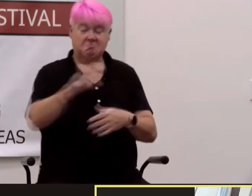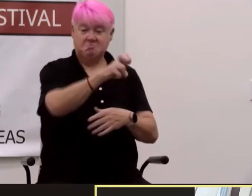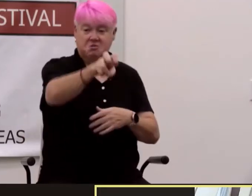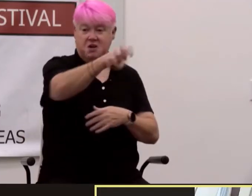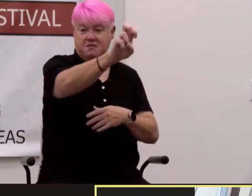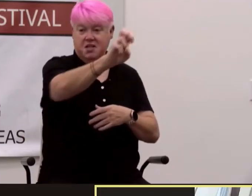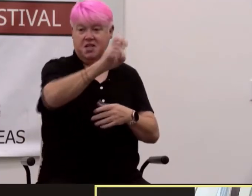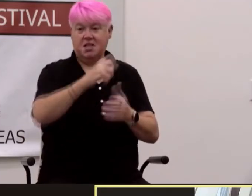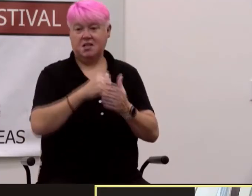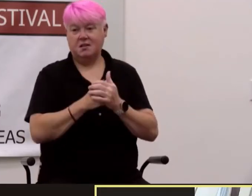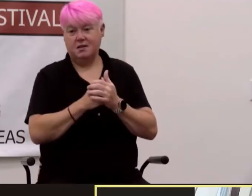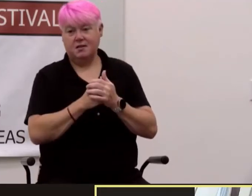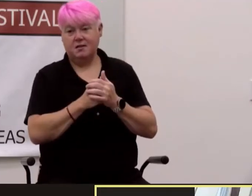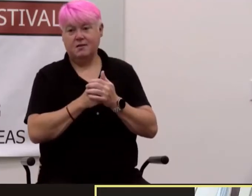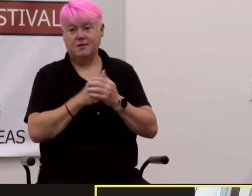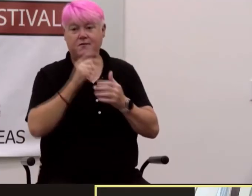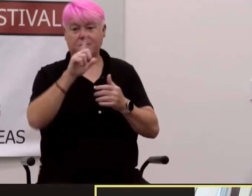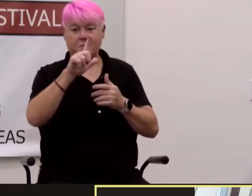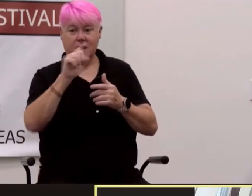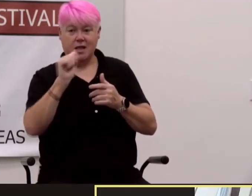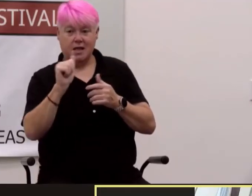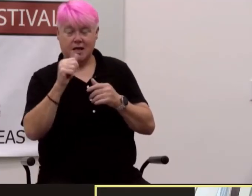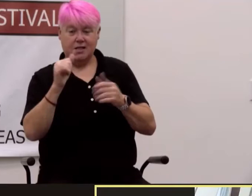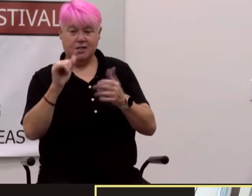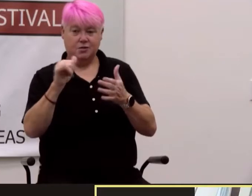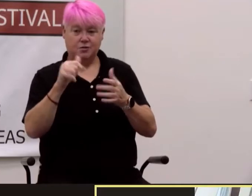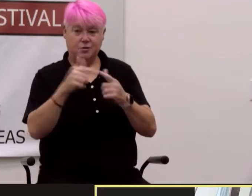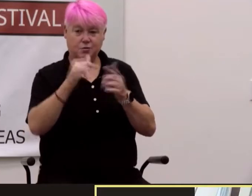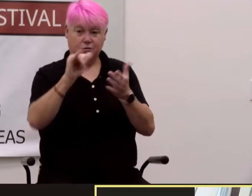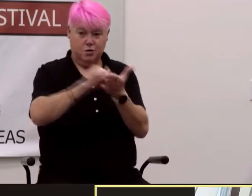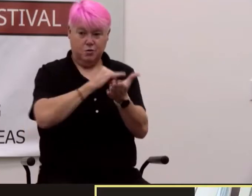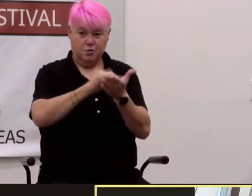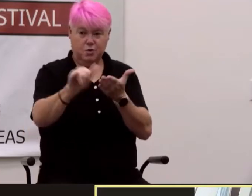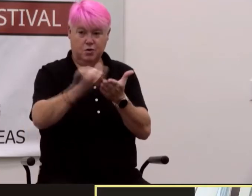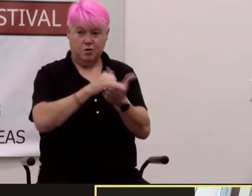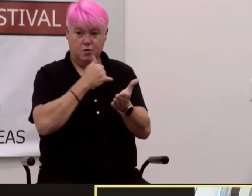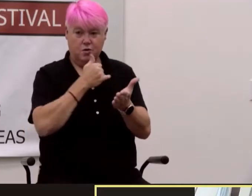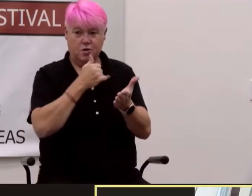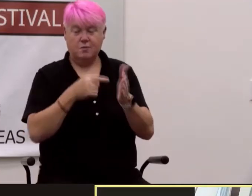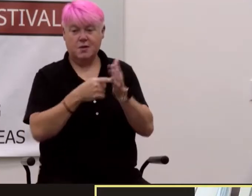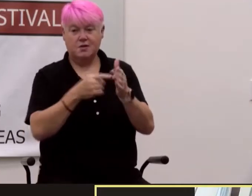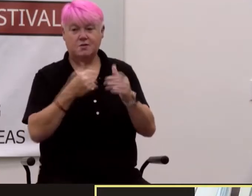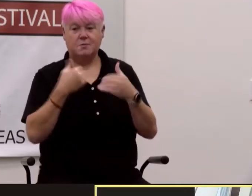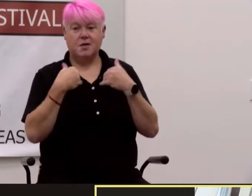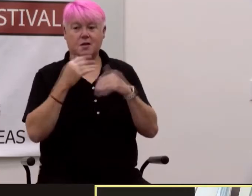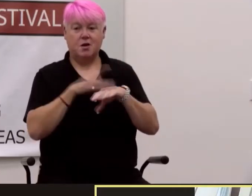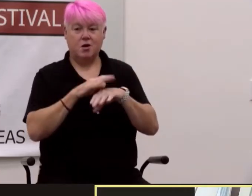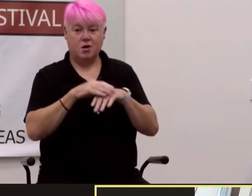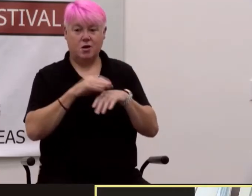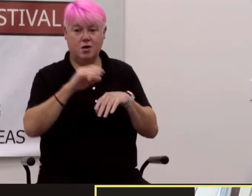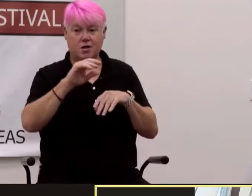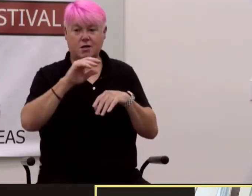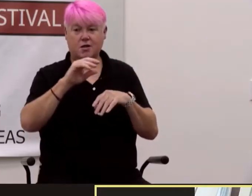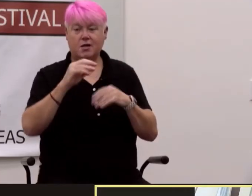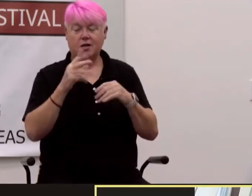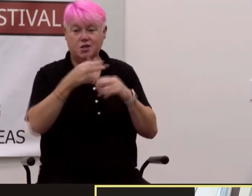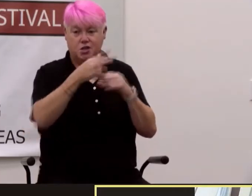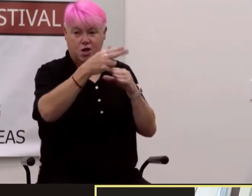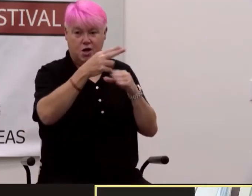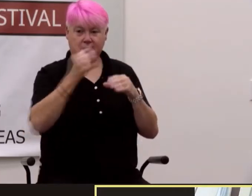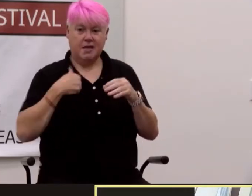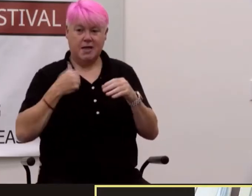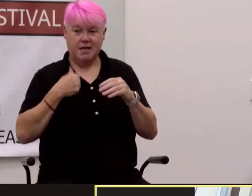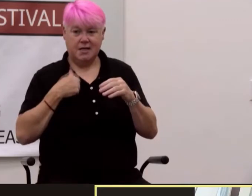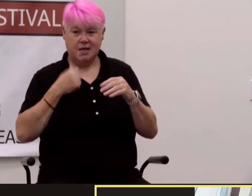from Toronto to LA to New York. My shows I've been on: Chop Canada, Iron Chef, Wallace Chefs,